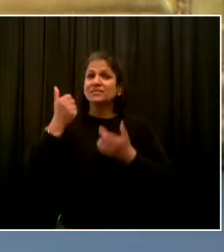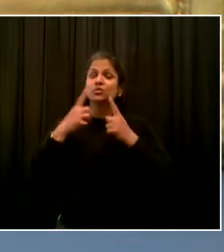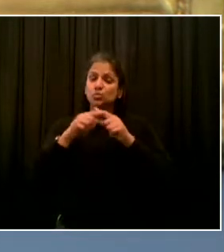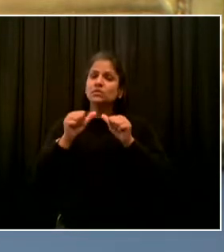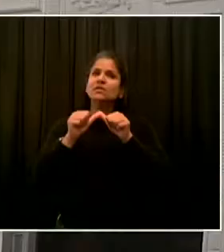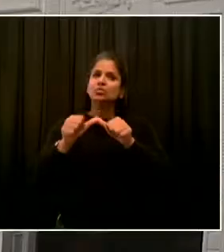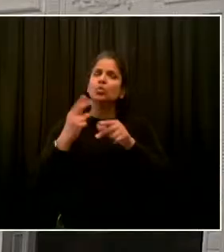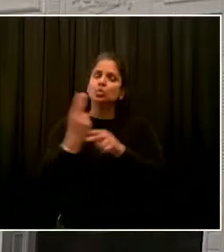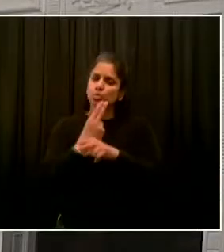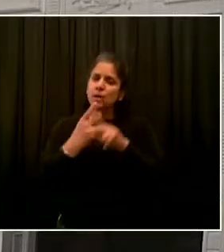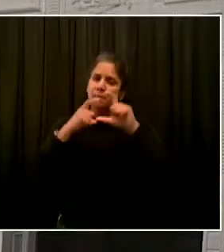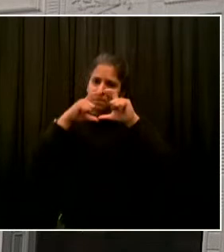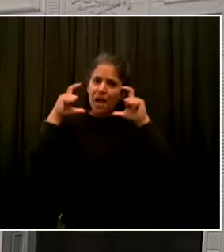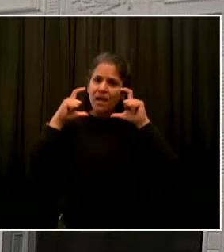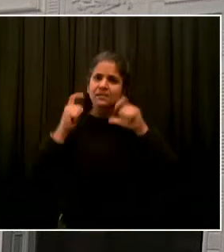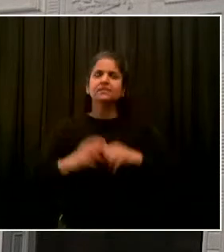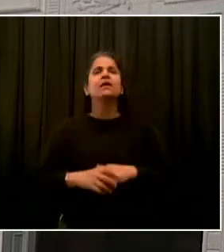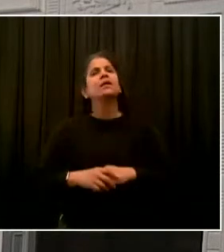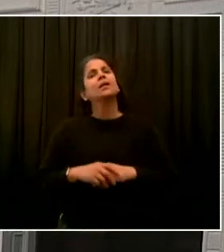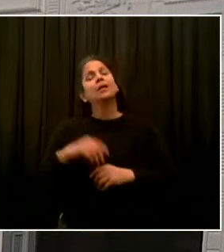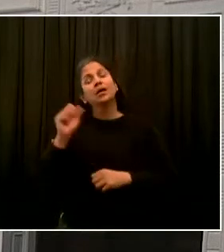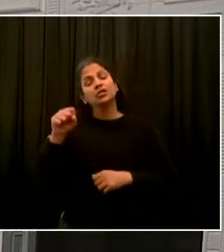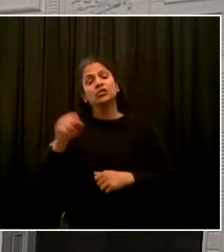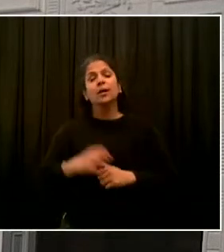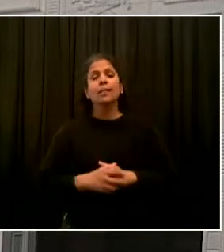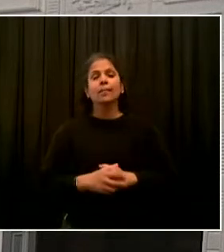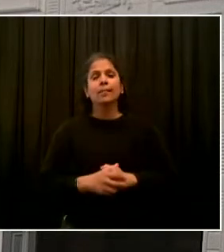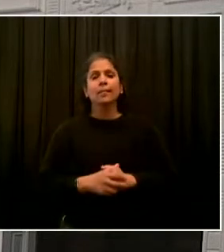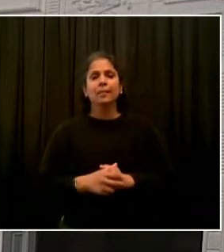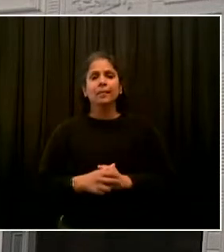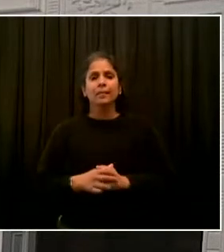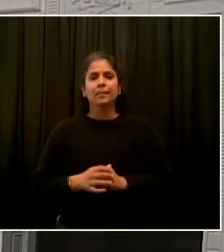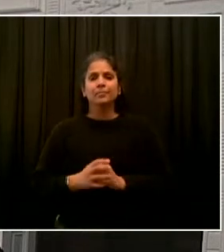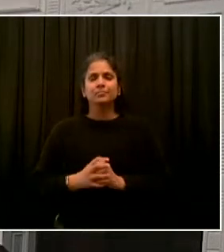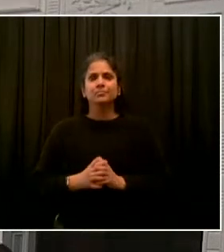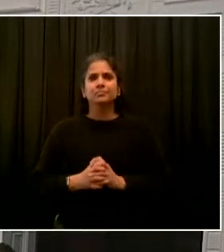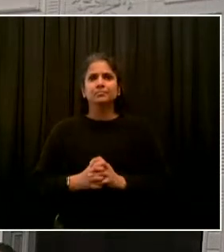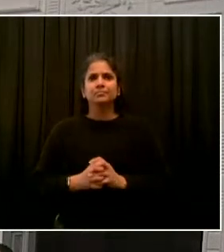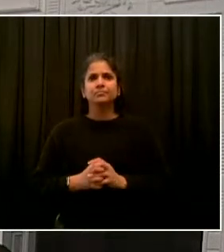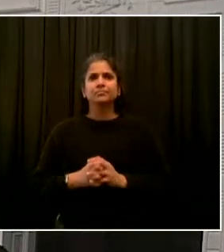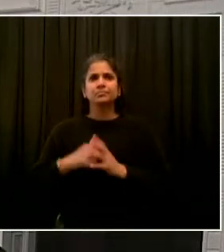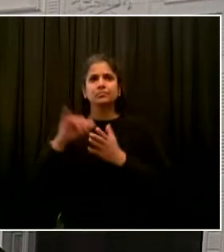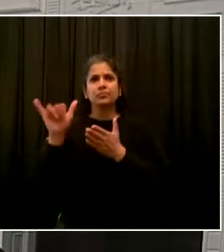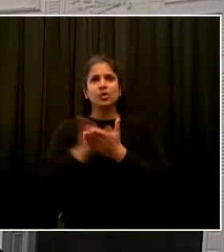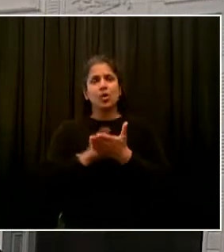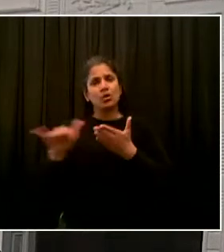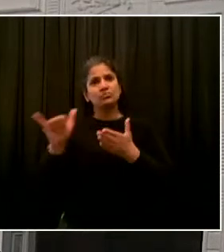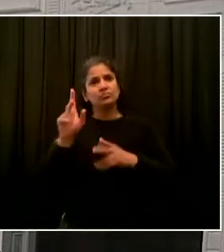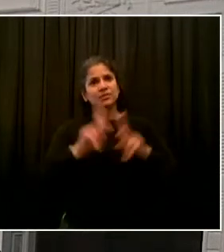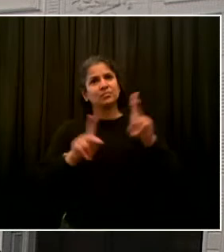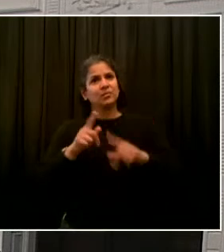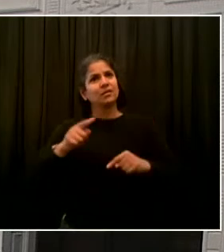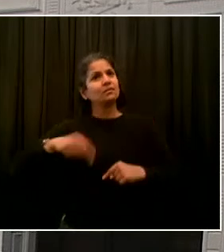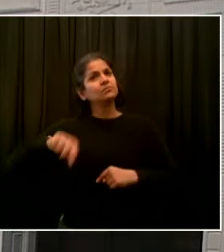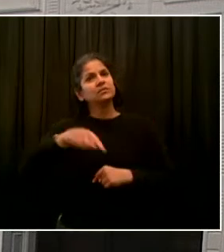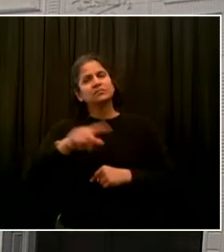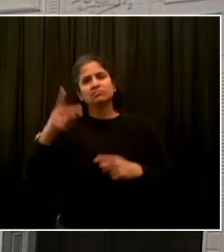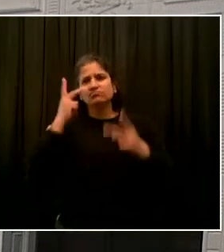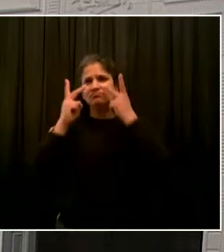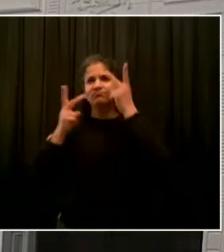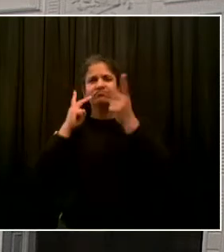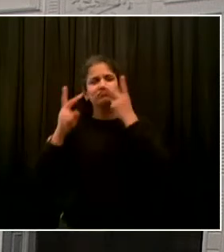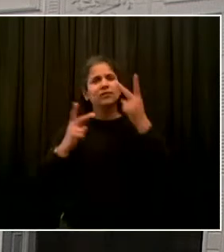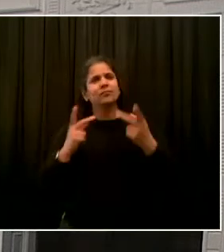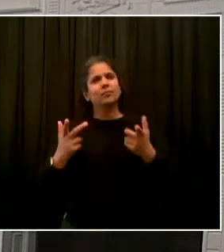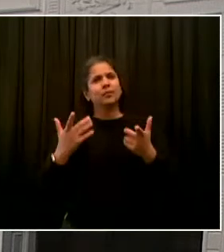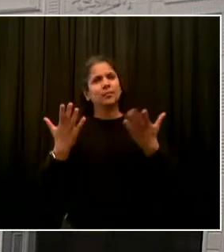There are New Yorkers who are probably going to be confused because they've heard the Kyrie rule has gone away, the mask mandate